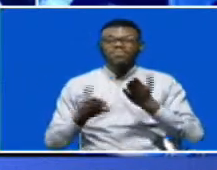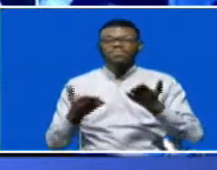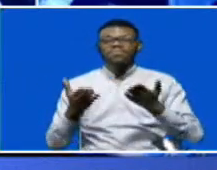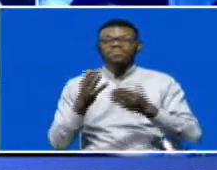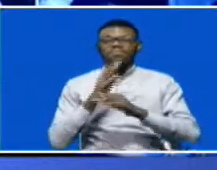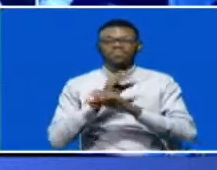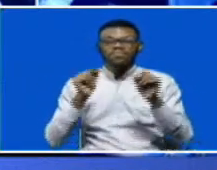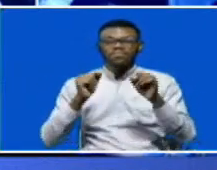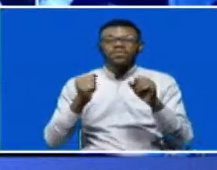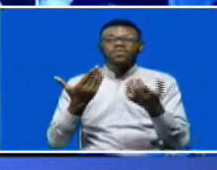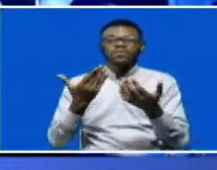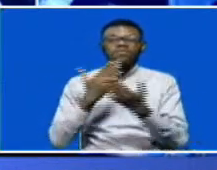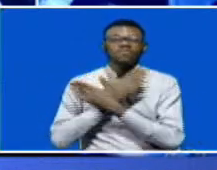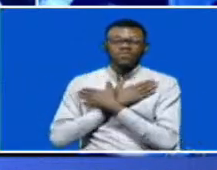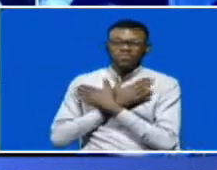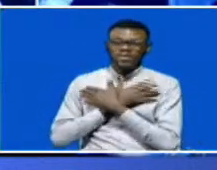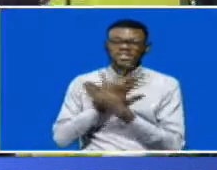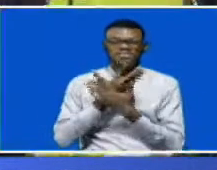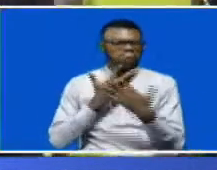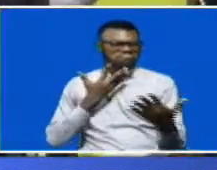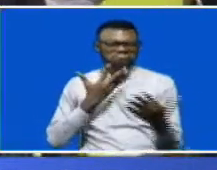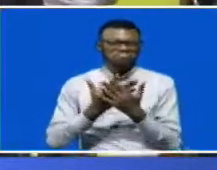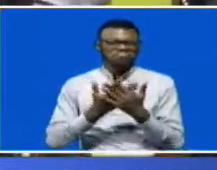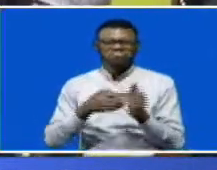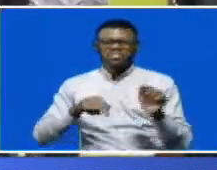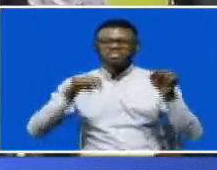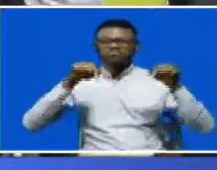day behind bars.